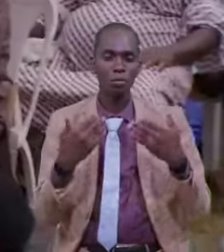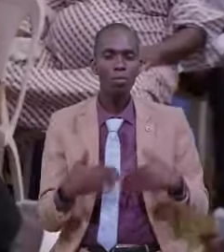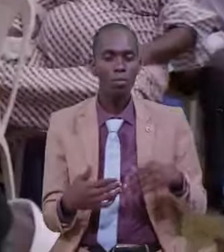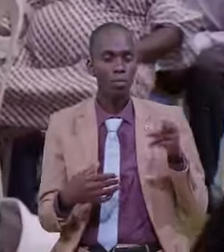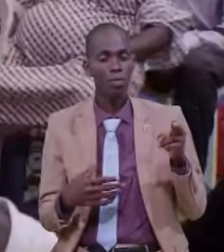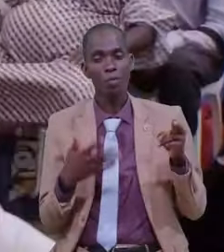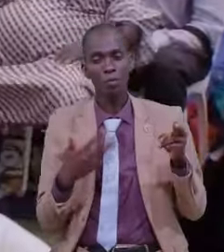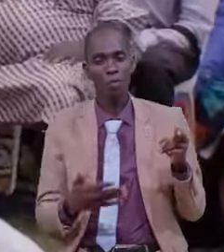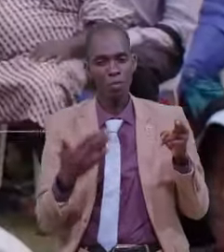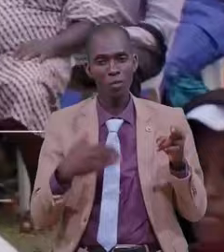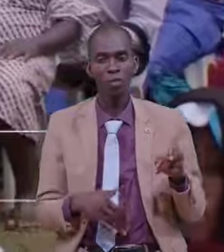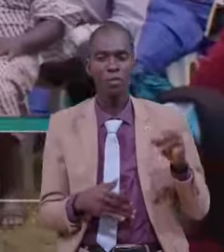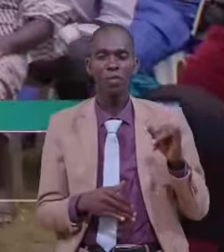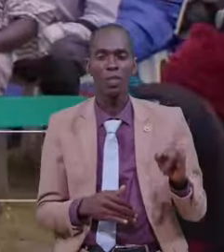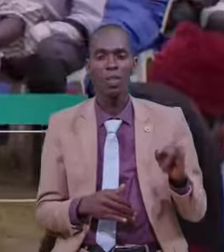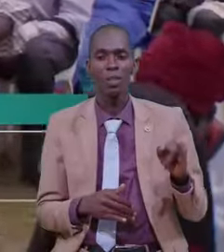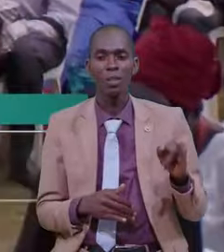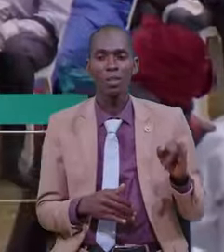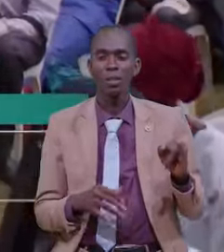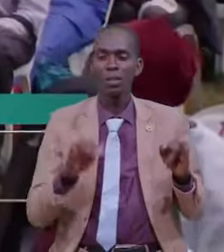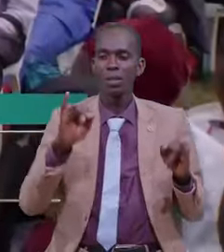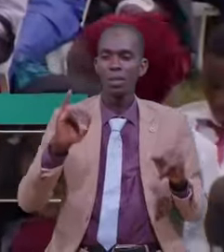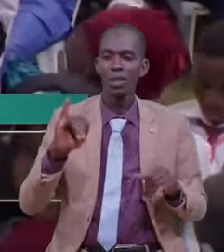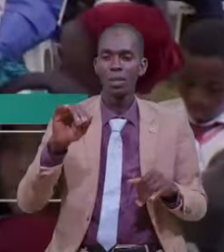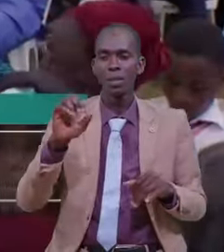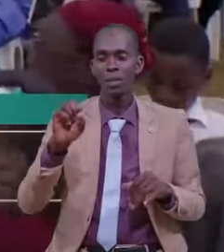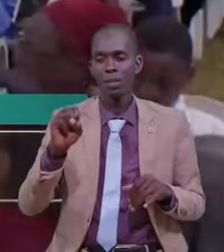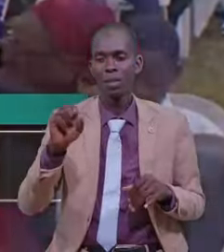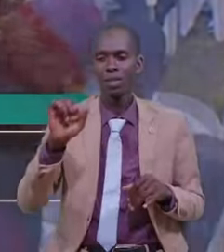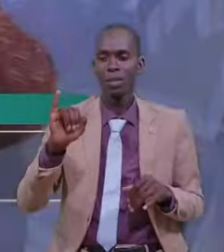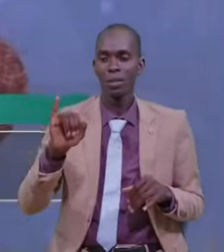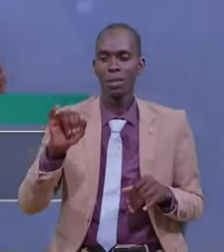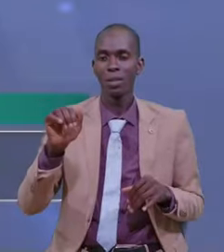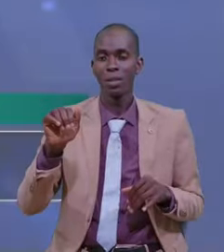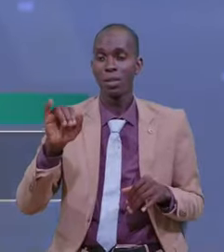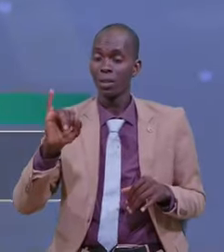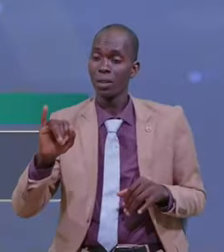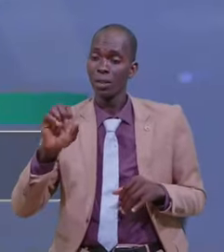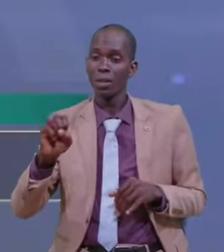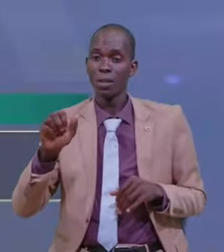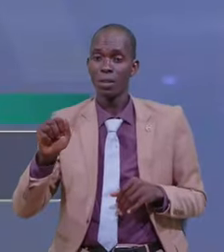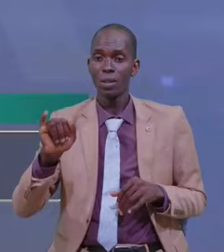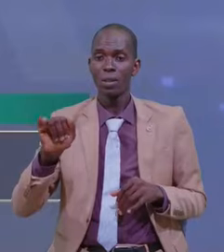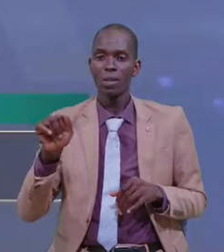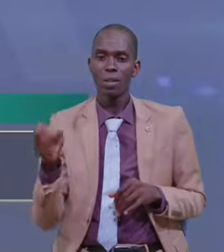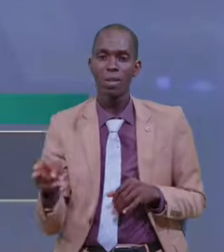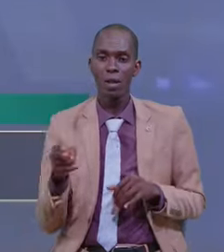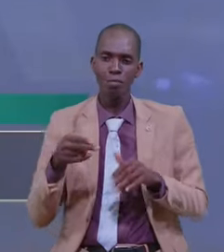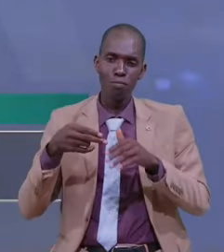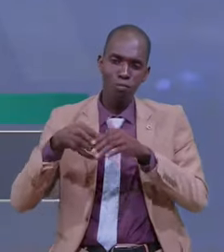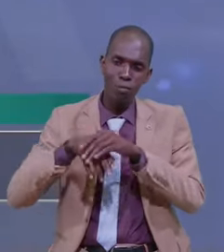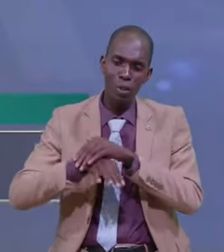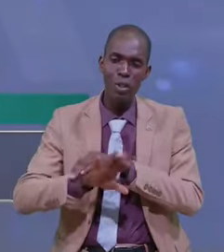Isaiah's penetrating conviction. I and my children whom God